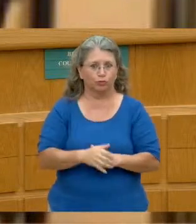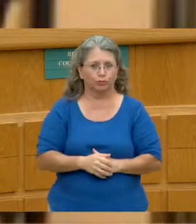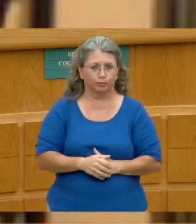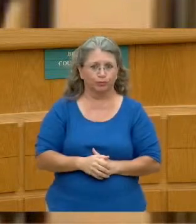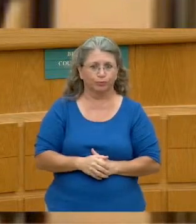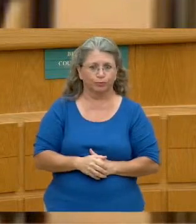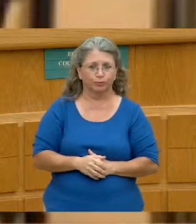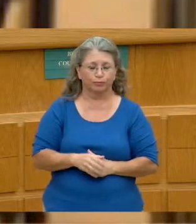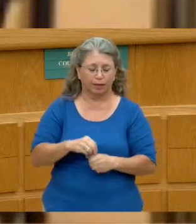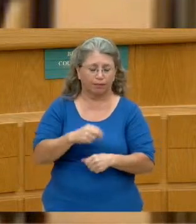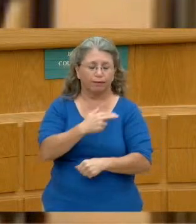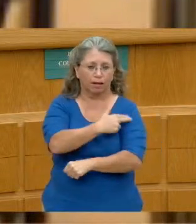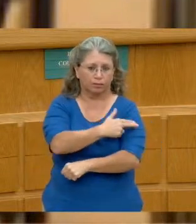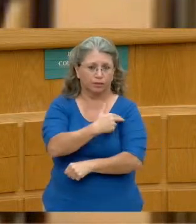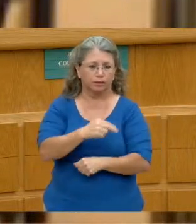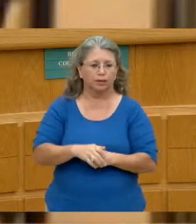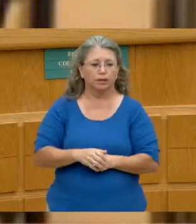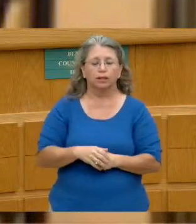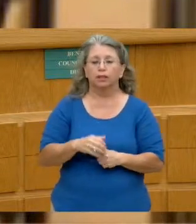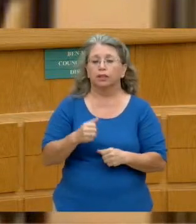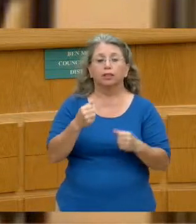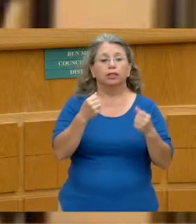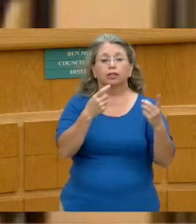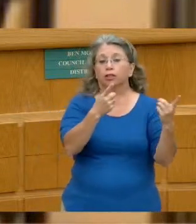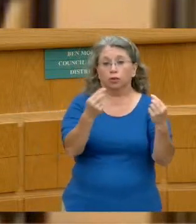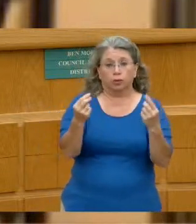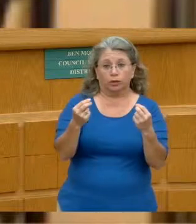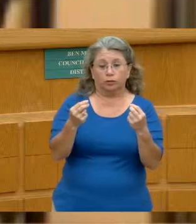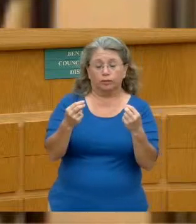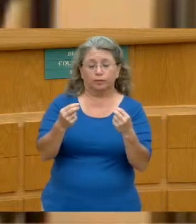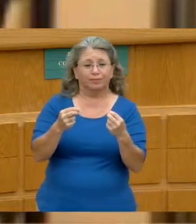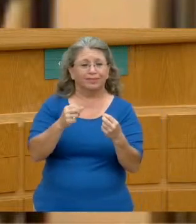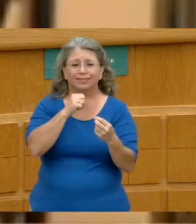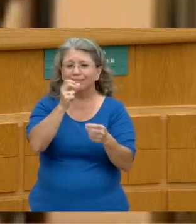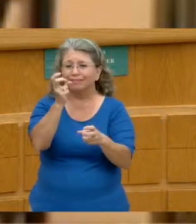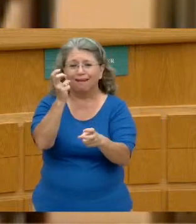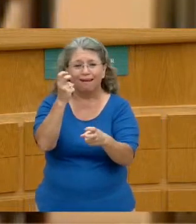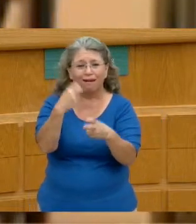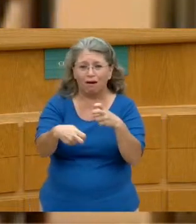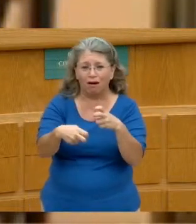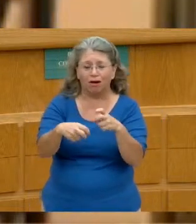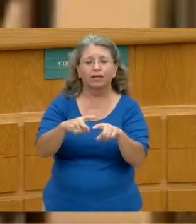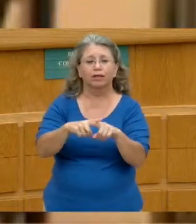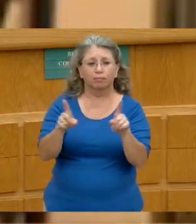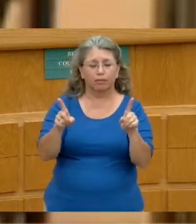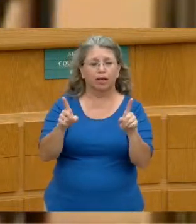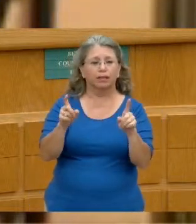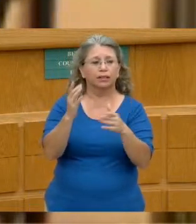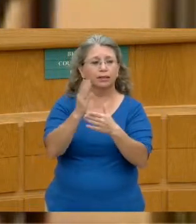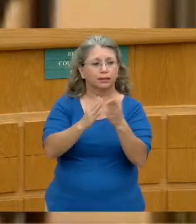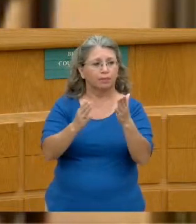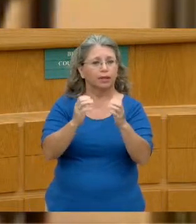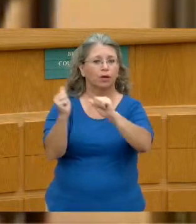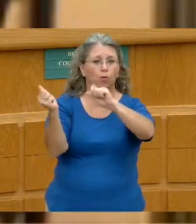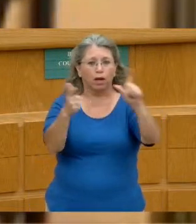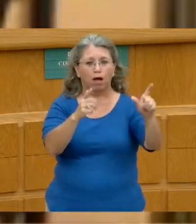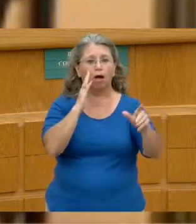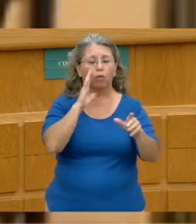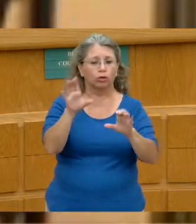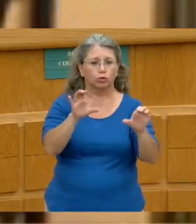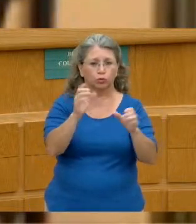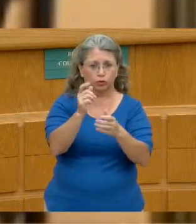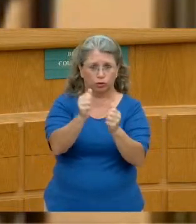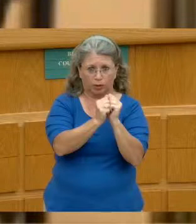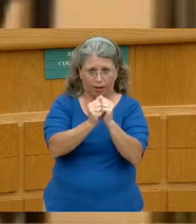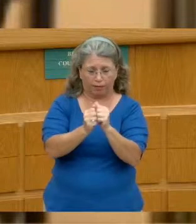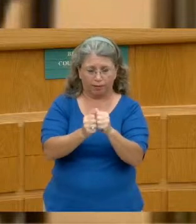So this is what we're going to do. It's not going to be anything difficult, but it's going to be something that we're all going to do together. The